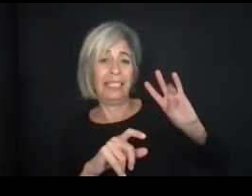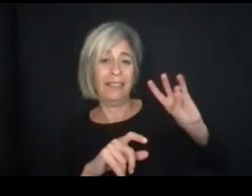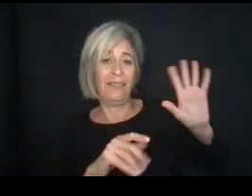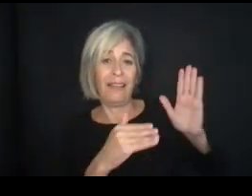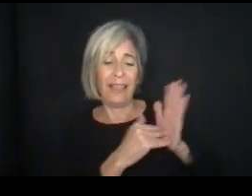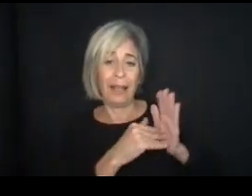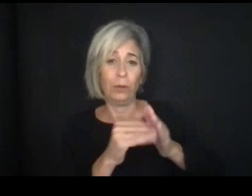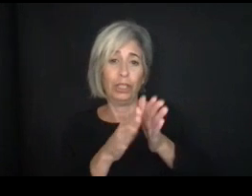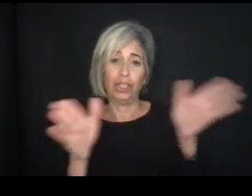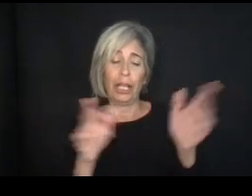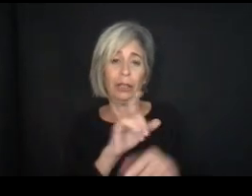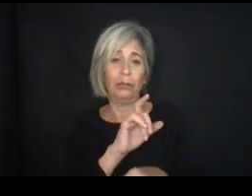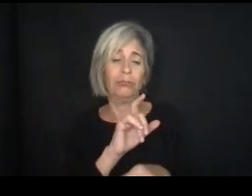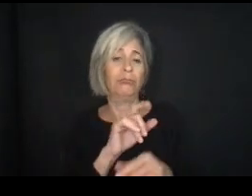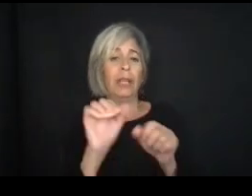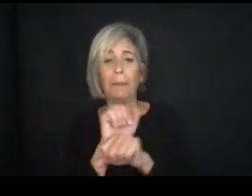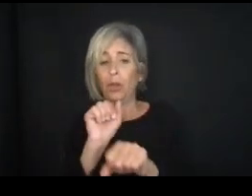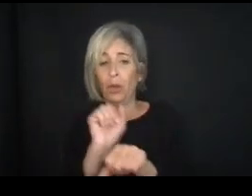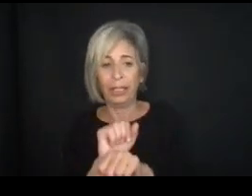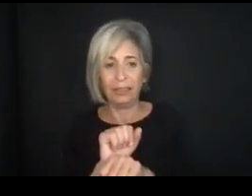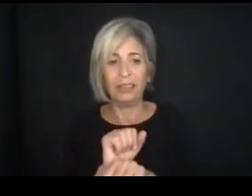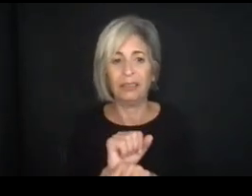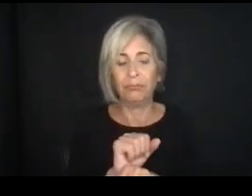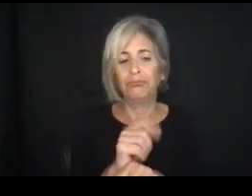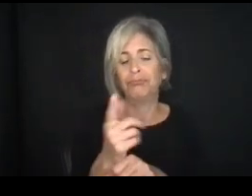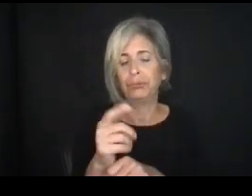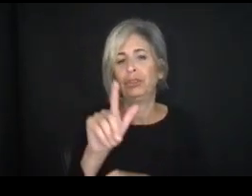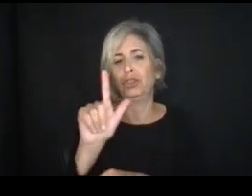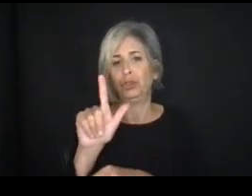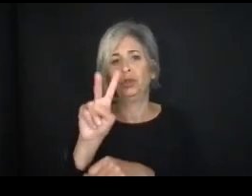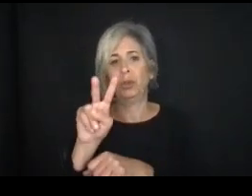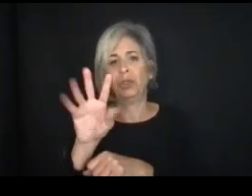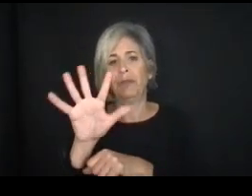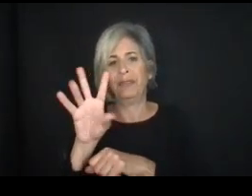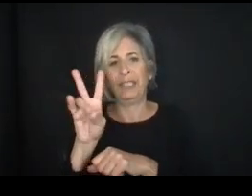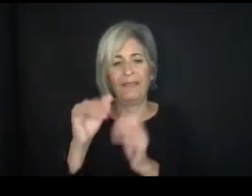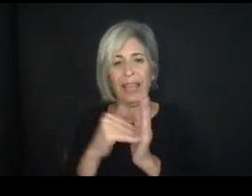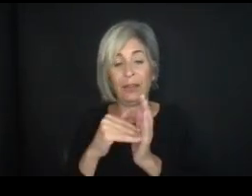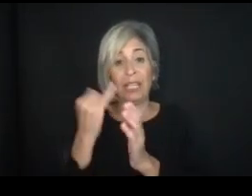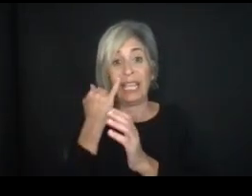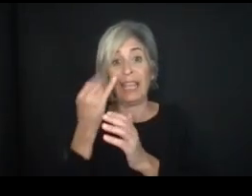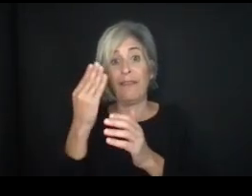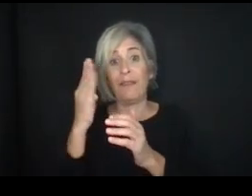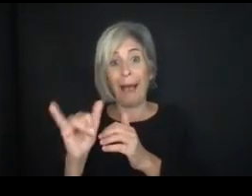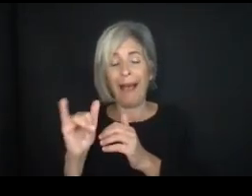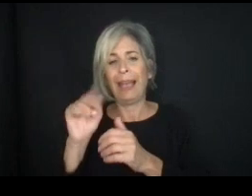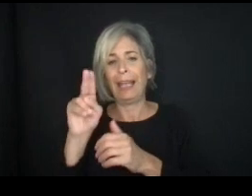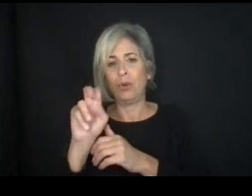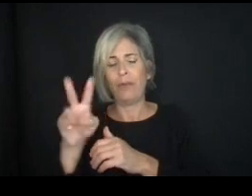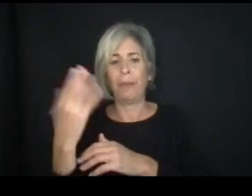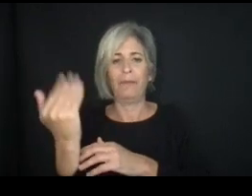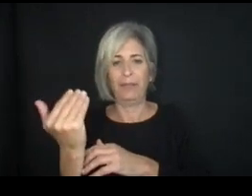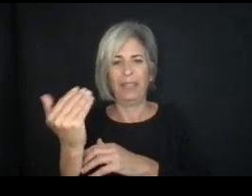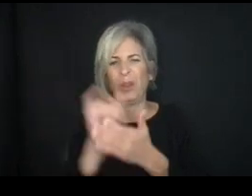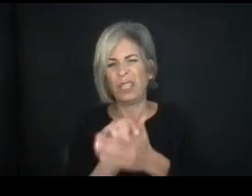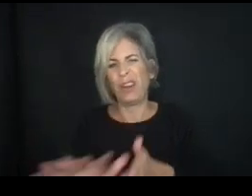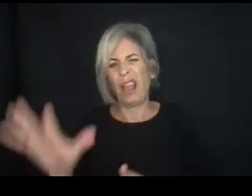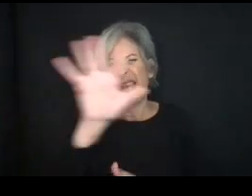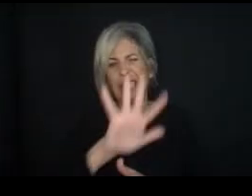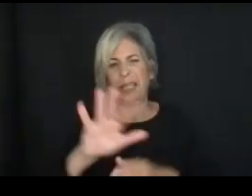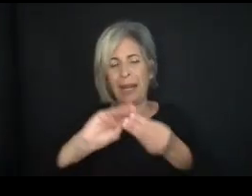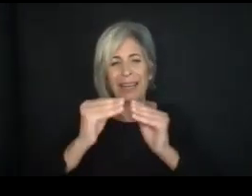is $257,000. And that's an incentive if the employees get vaccinated by November 15th. Those are estimated numbers because we're